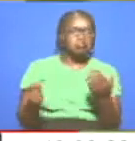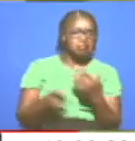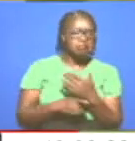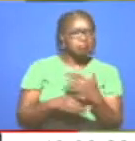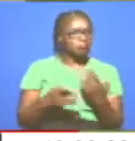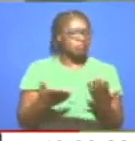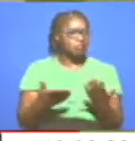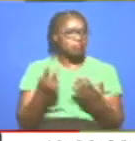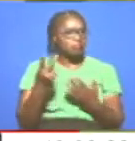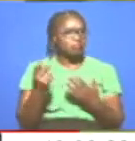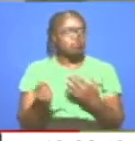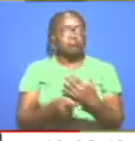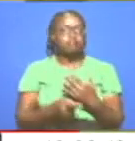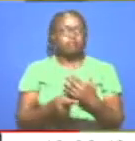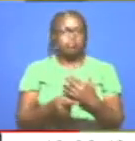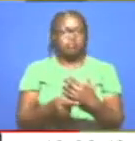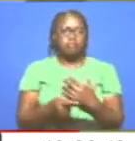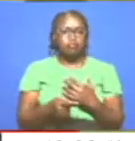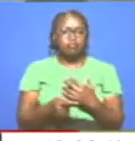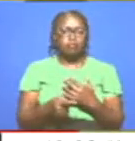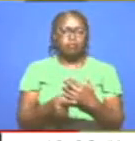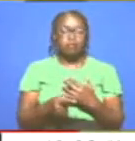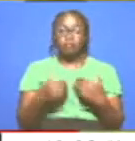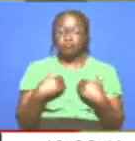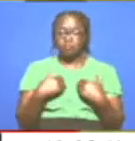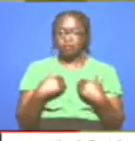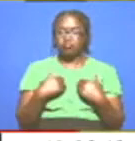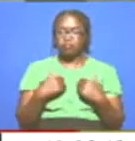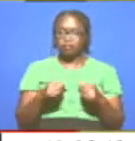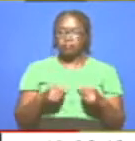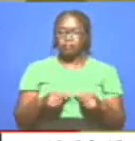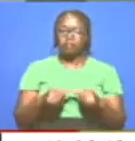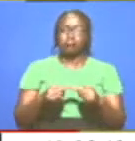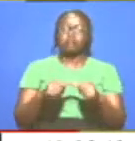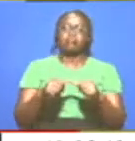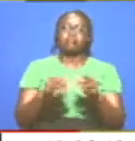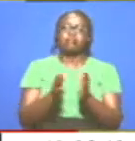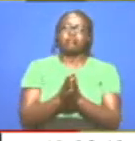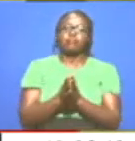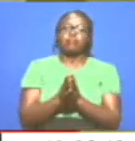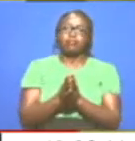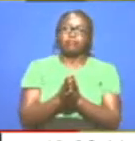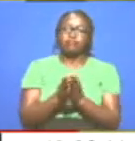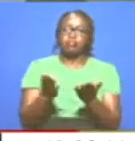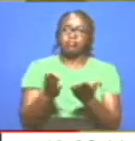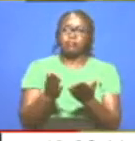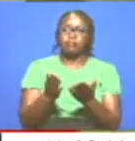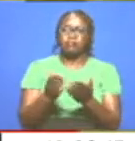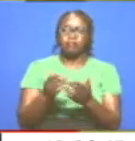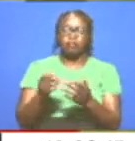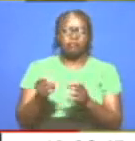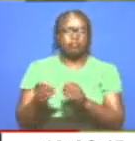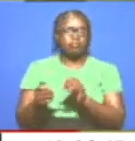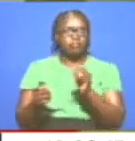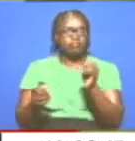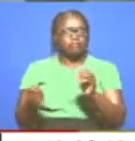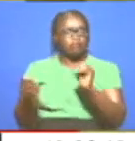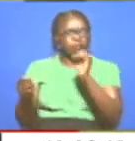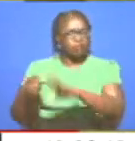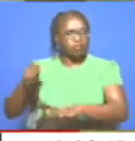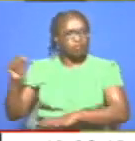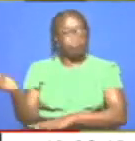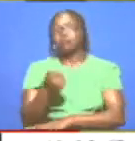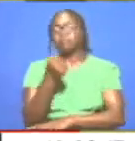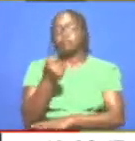or 2 months, we'll be having a continuously tournaments, national level tournaments, yeah, which will be